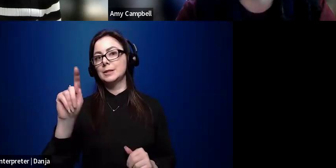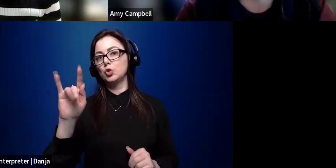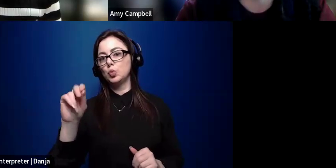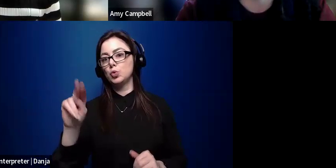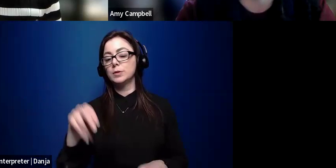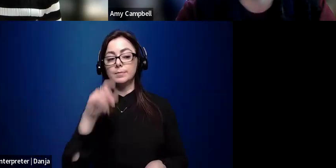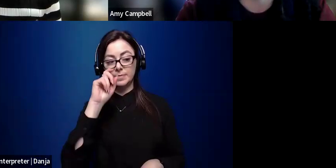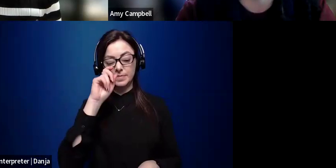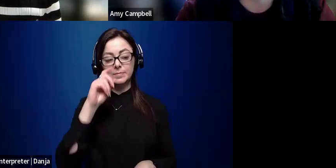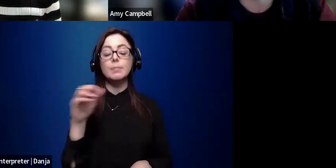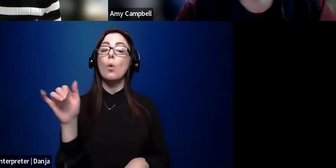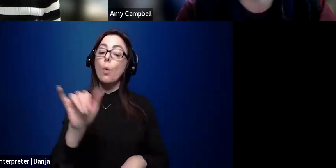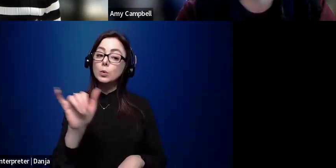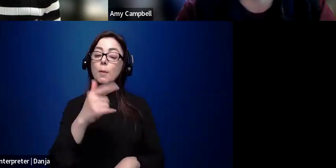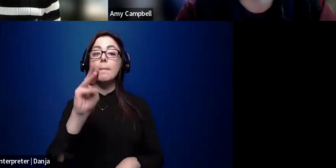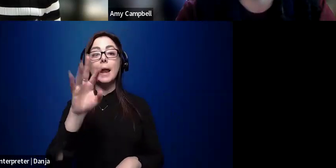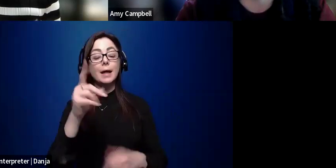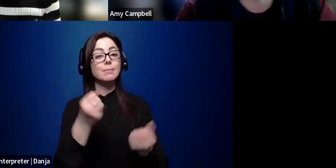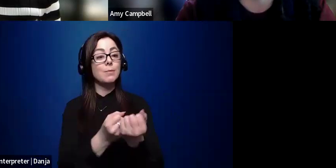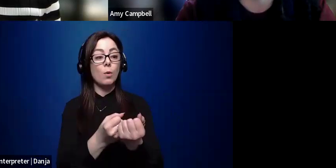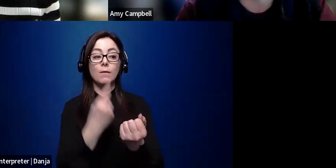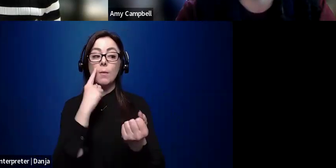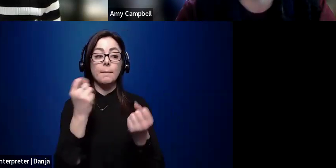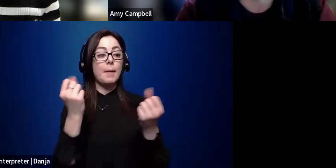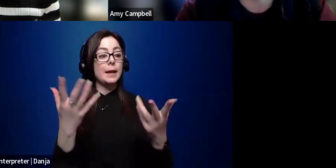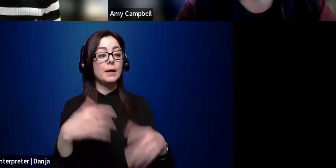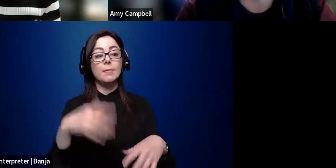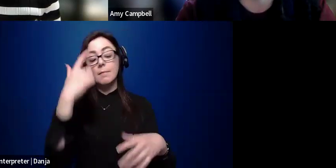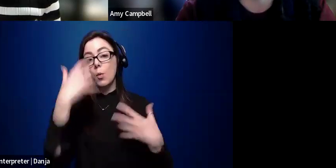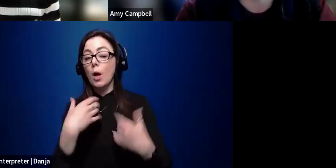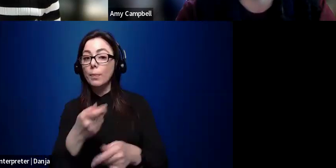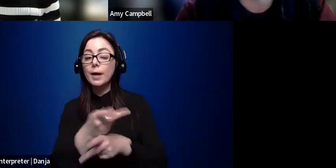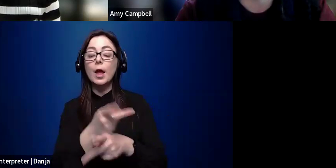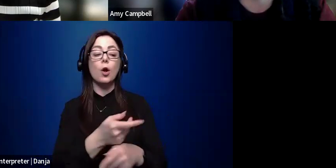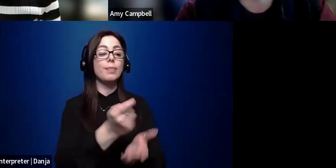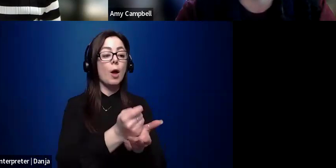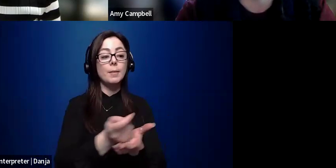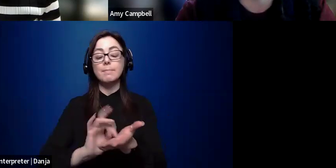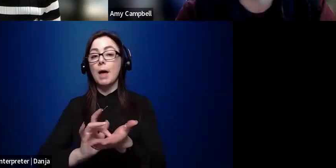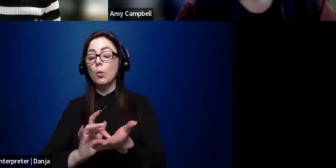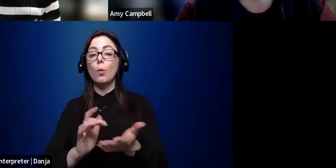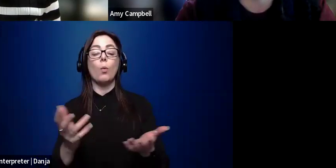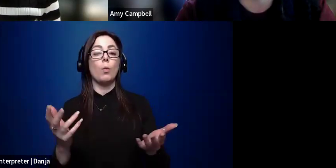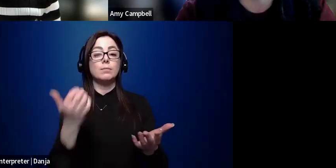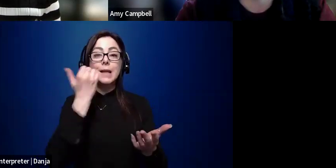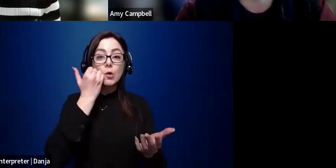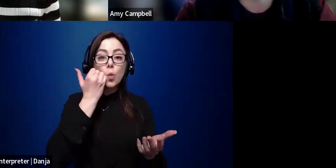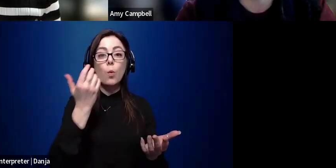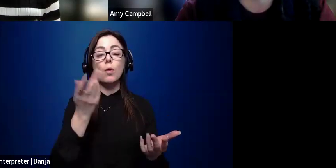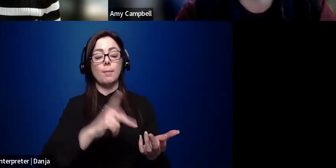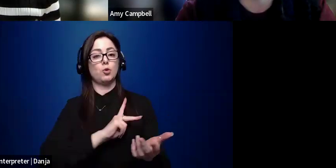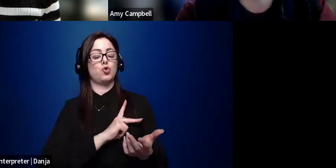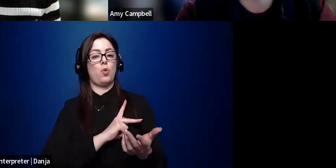care and health care for many people, which includes therapies, hospitalization, dental, and again, personal